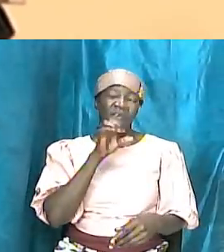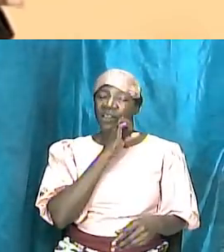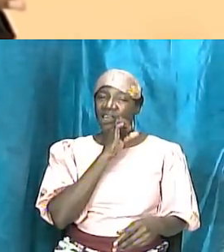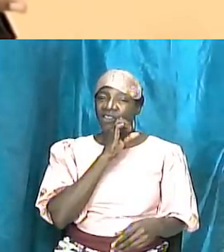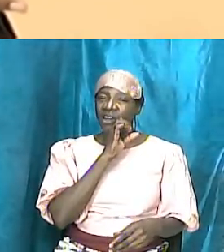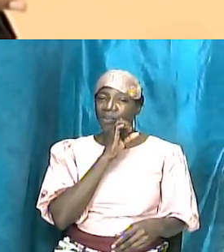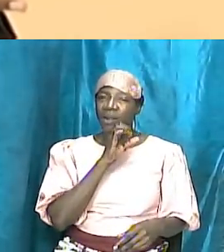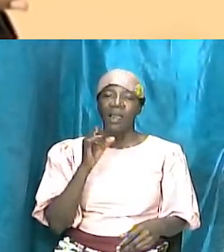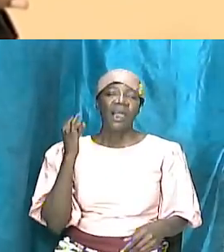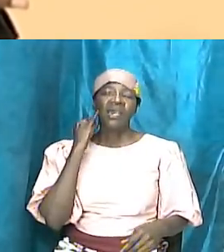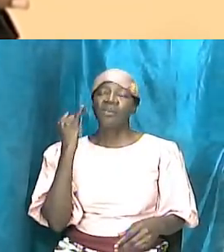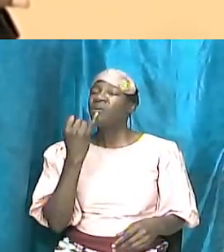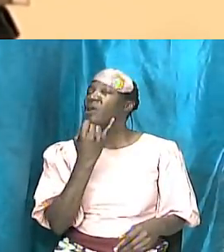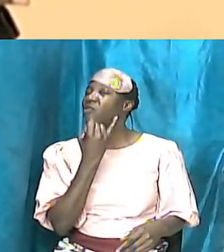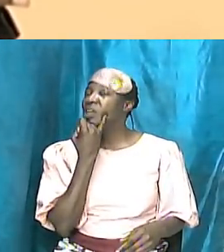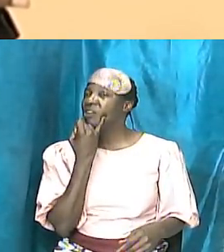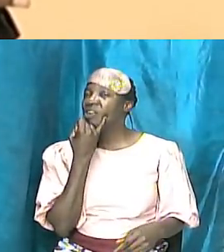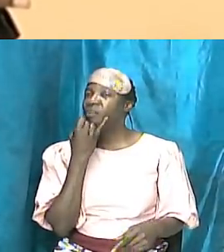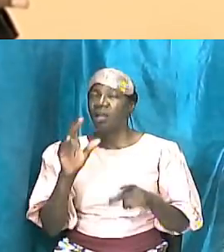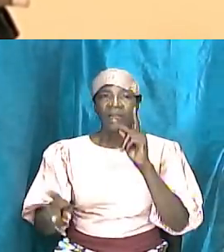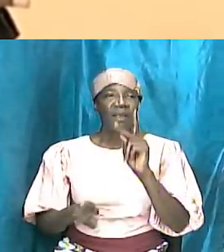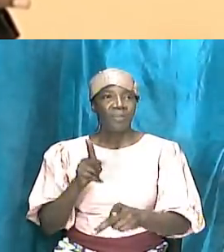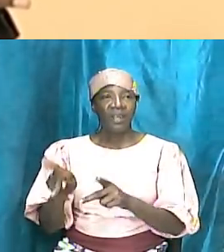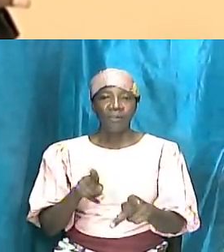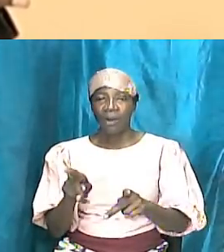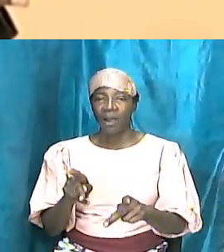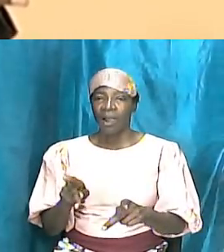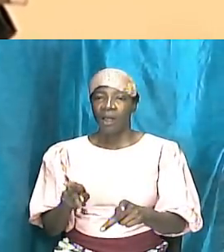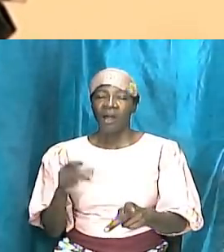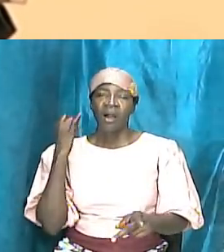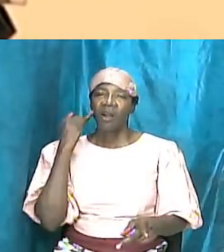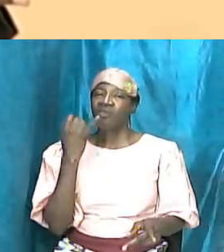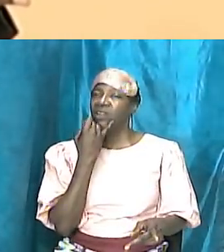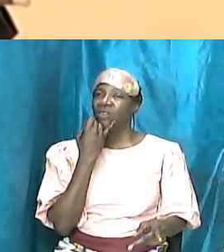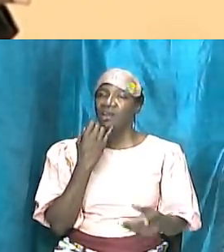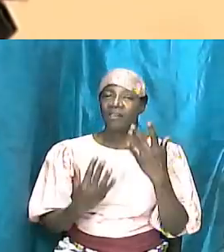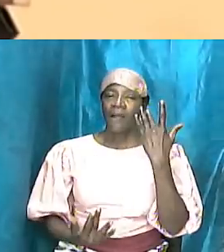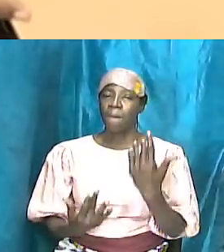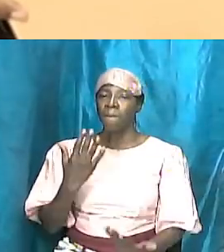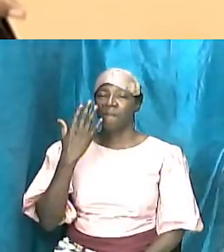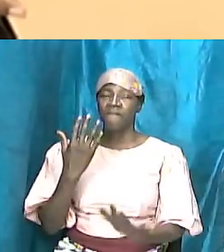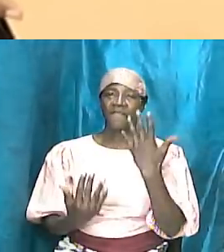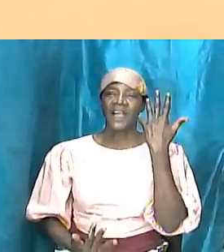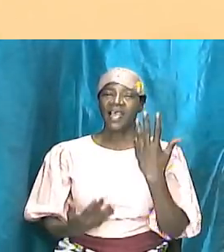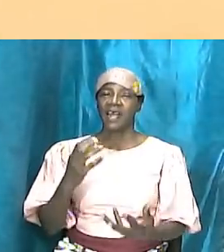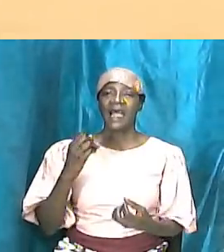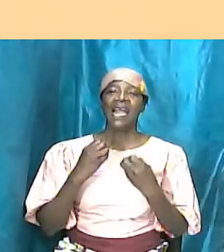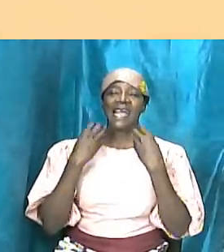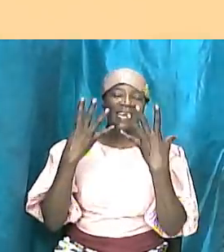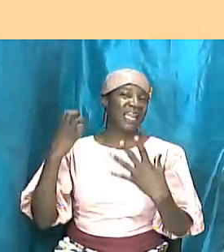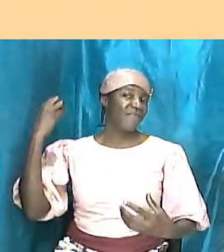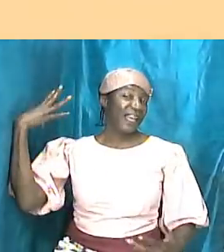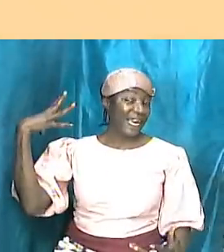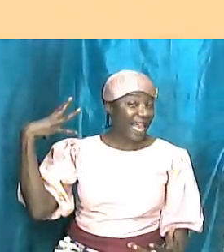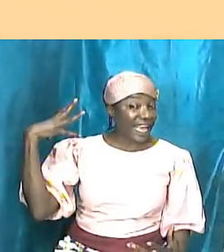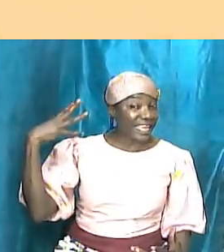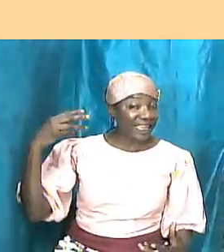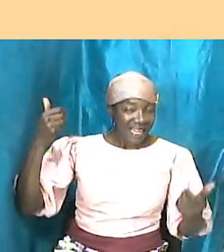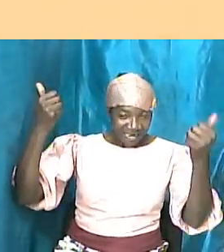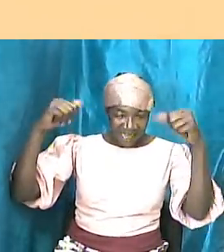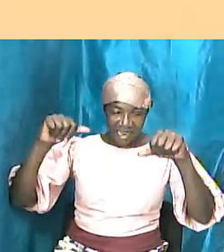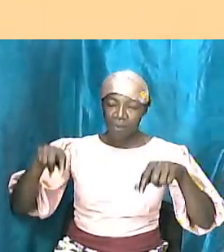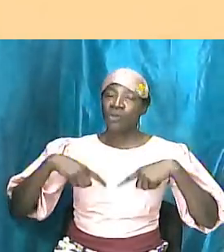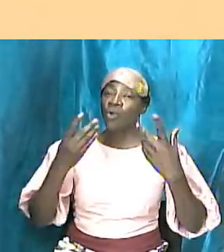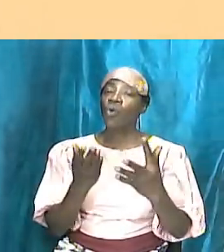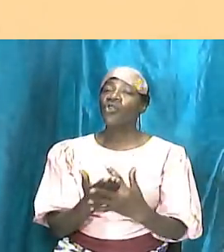people of Israel, he was a burning fire, giving light, and they were able to go